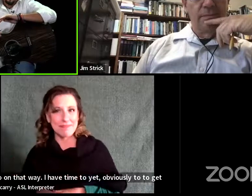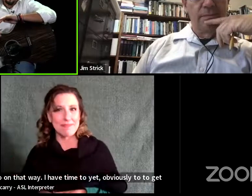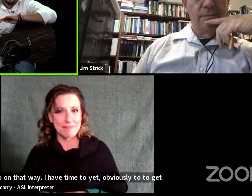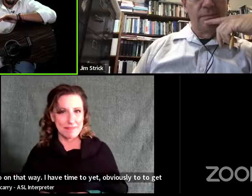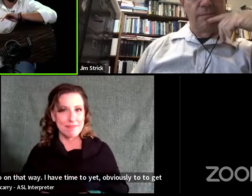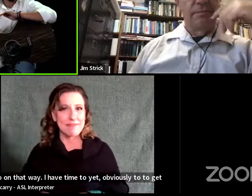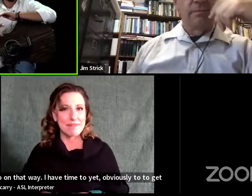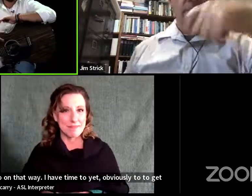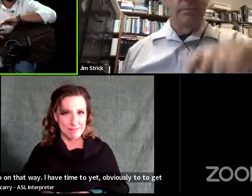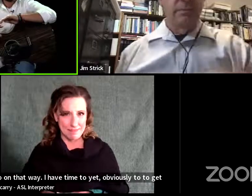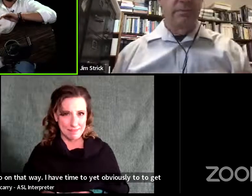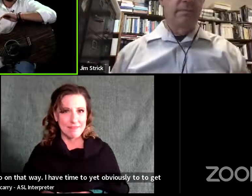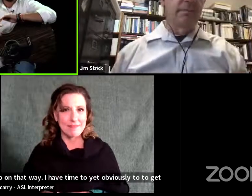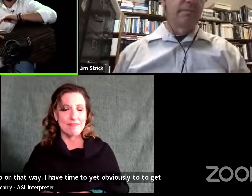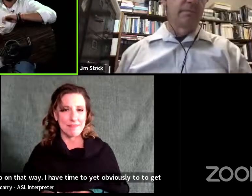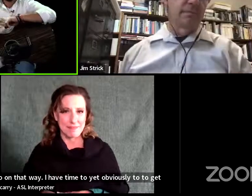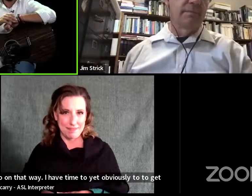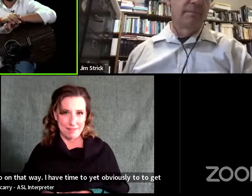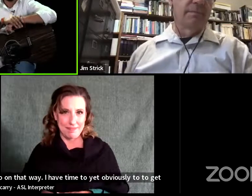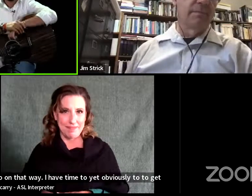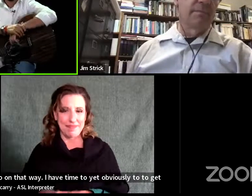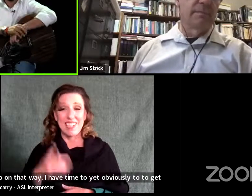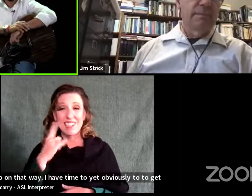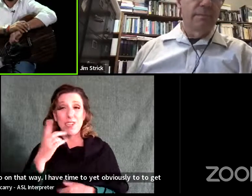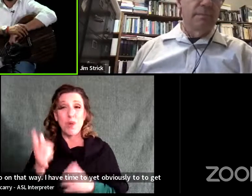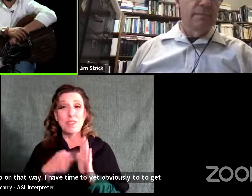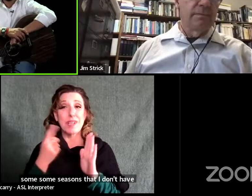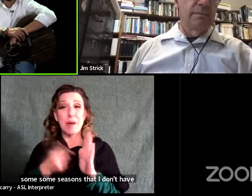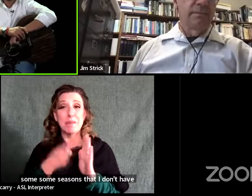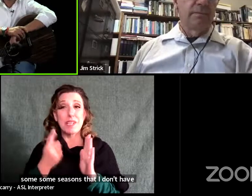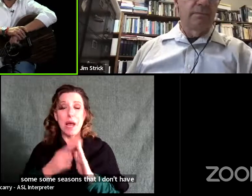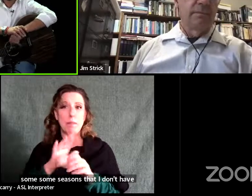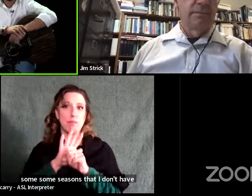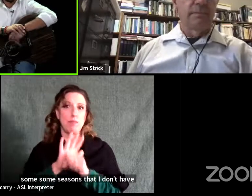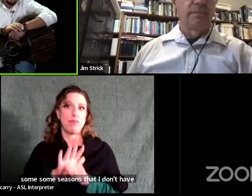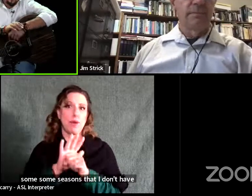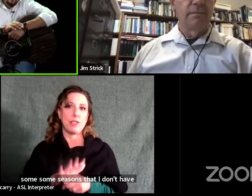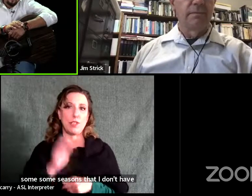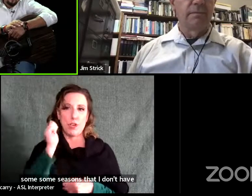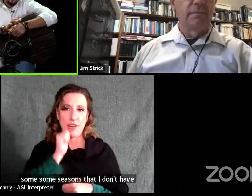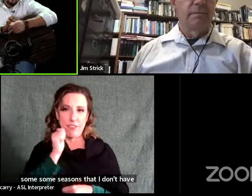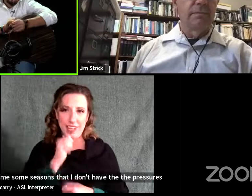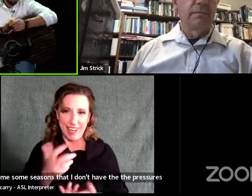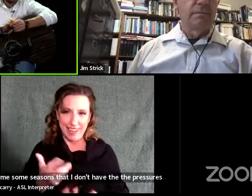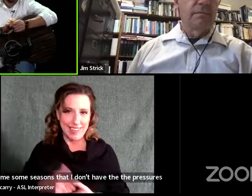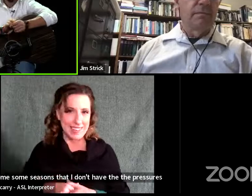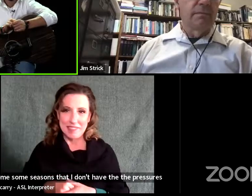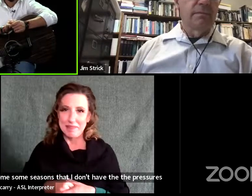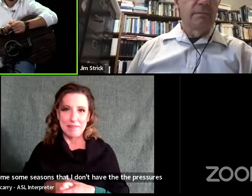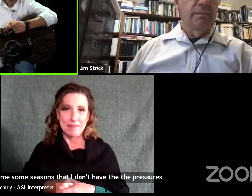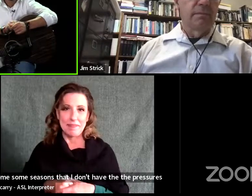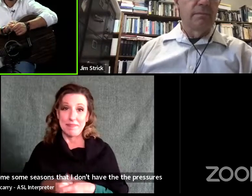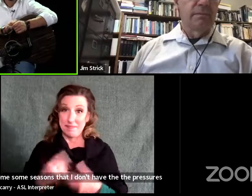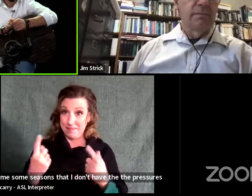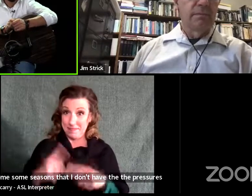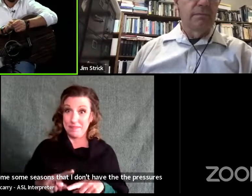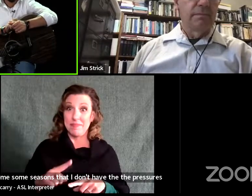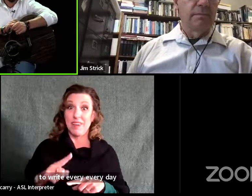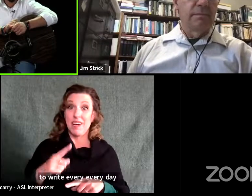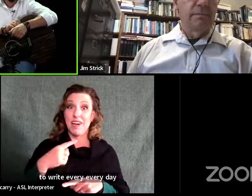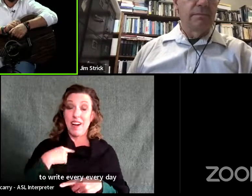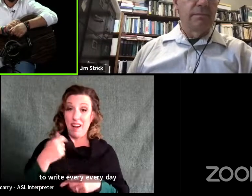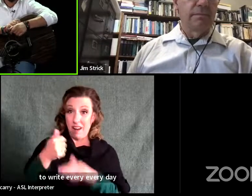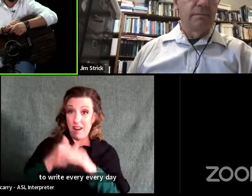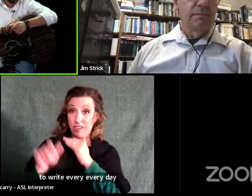some seasons that I don't have the pressure to write every day. But when I was under the